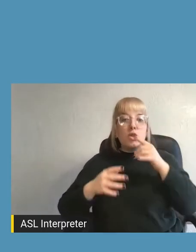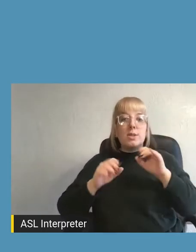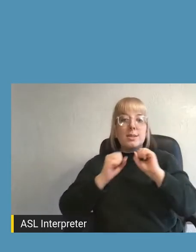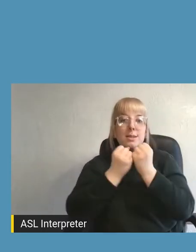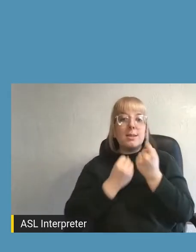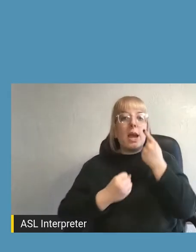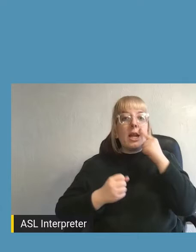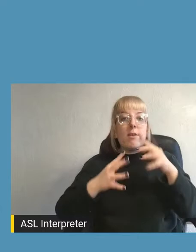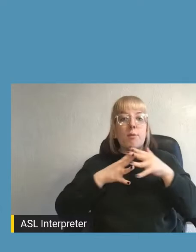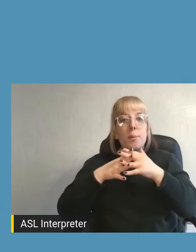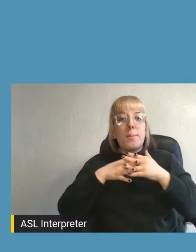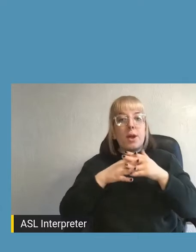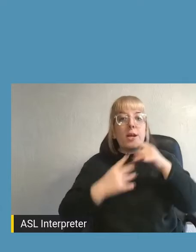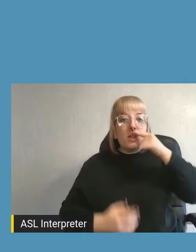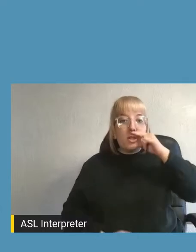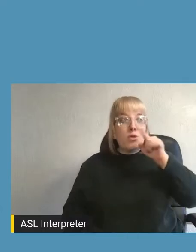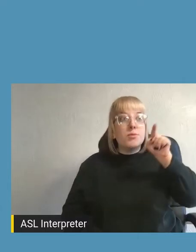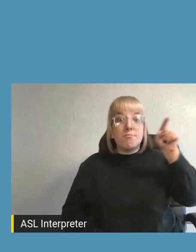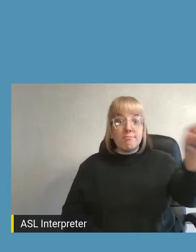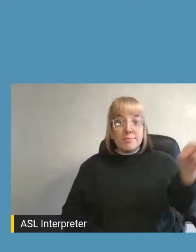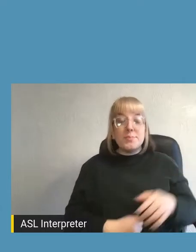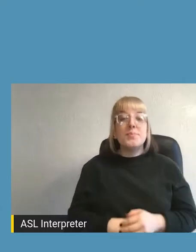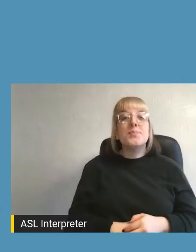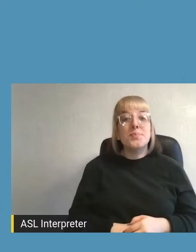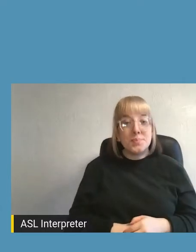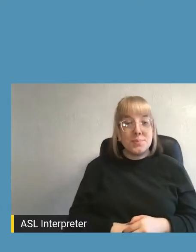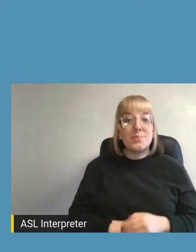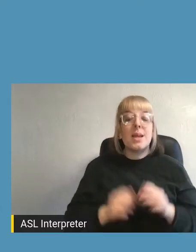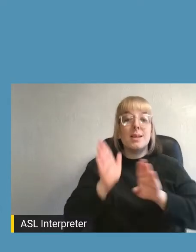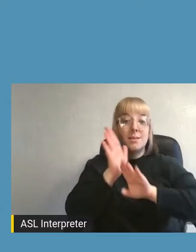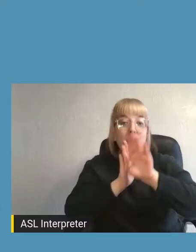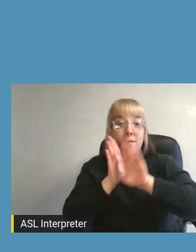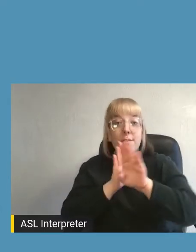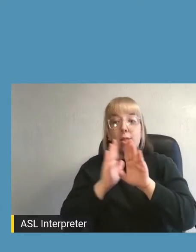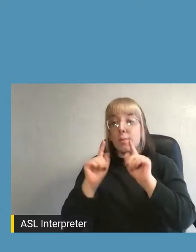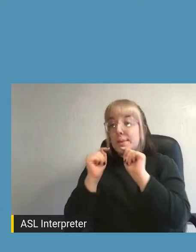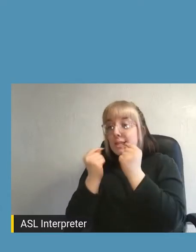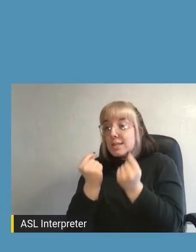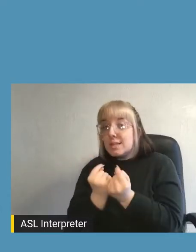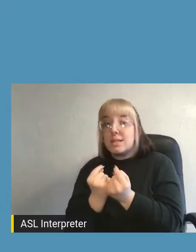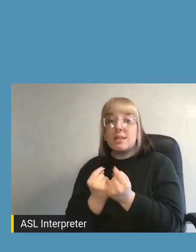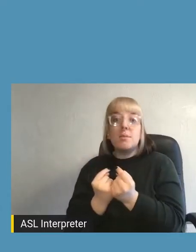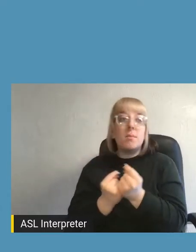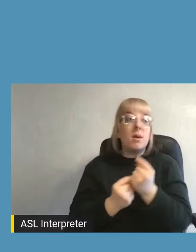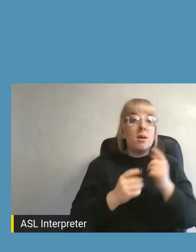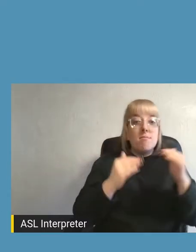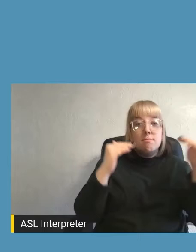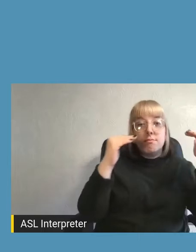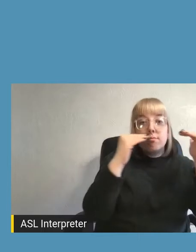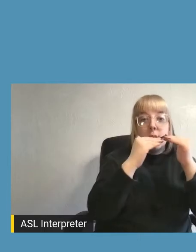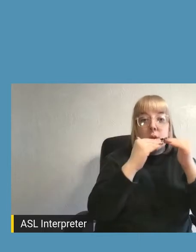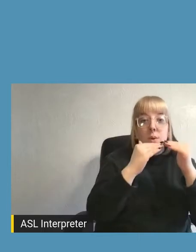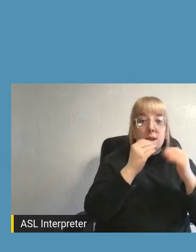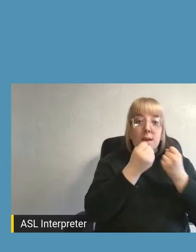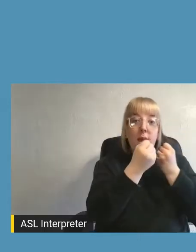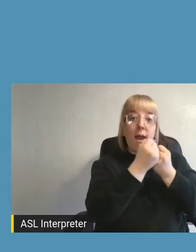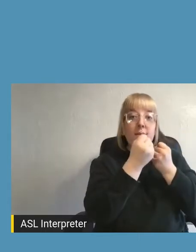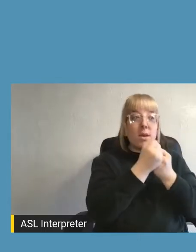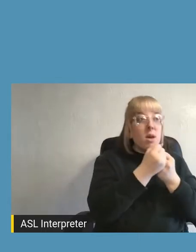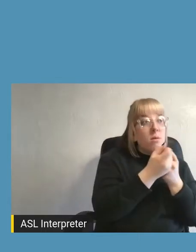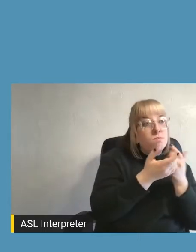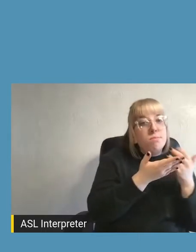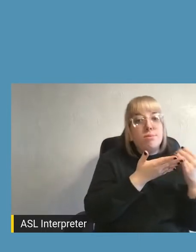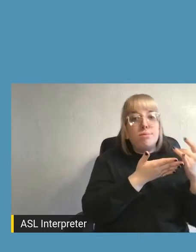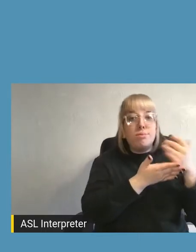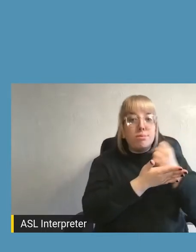chapter, serving under the Professional Development Committee, in addition to supporting the board's efforts towards equity, inclusion, and diversity. So